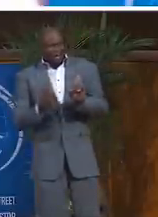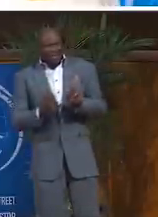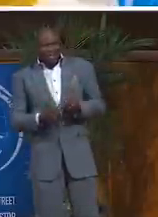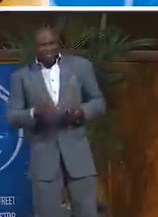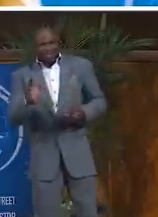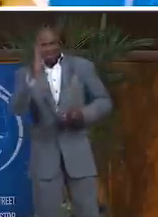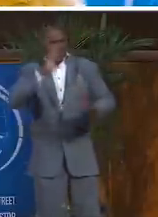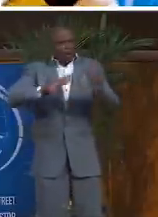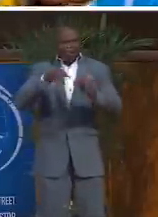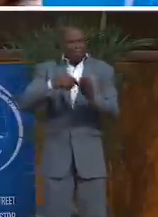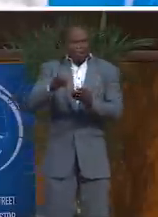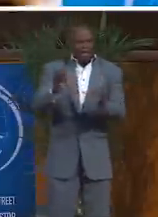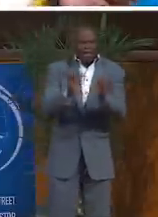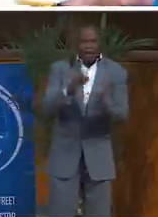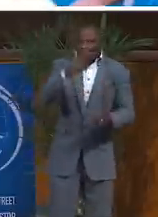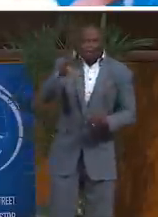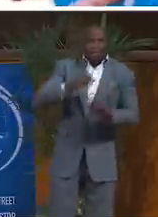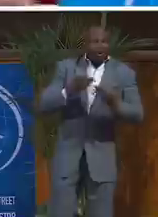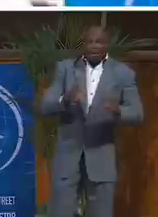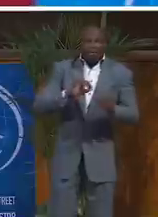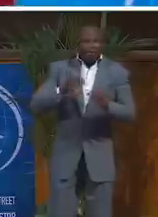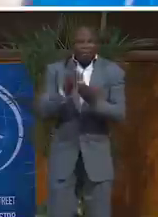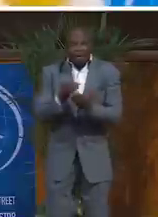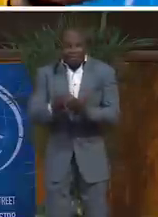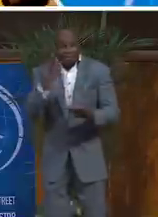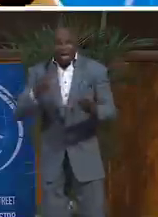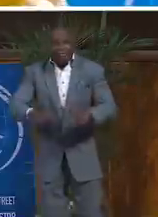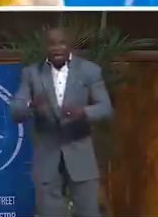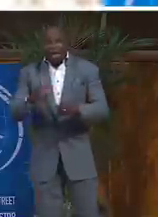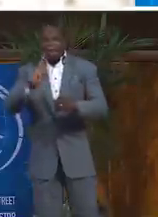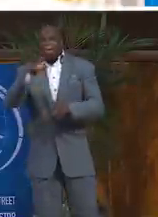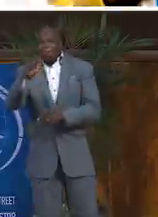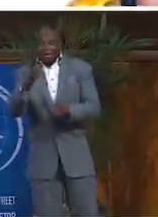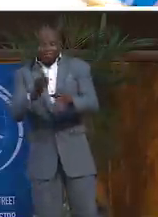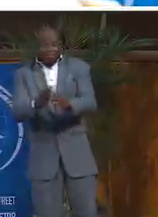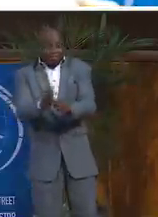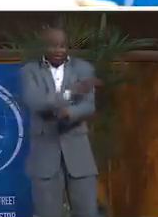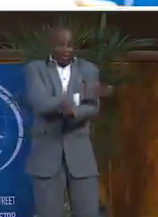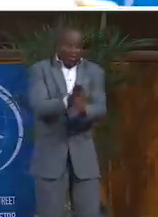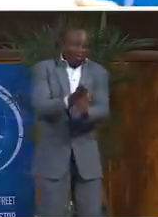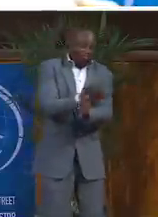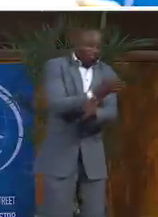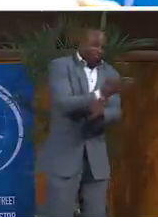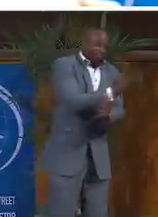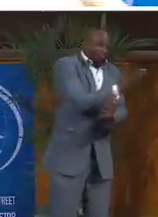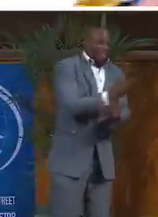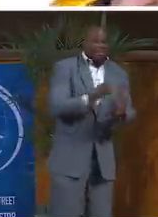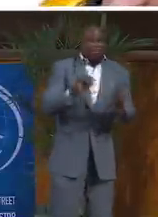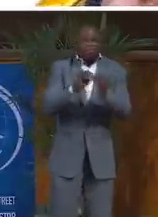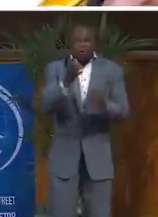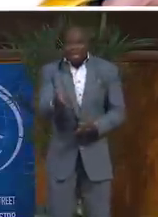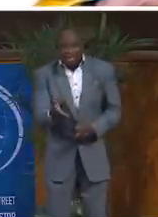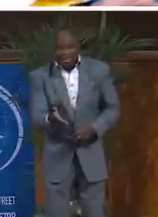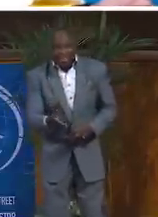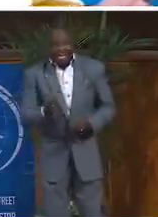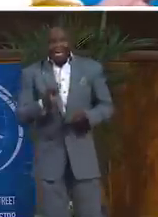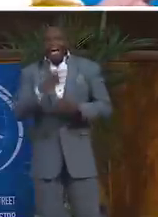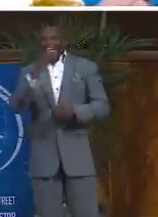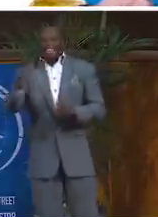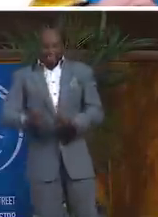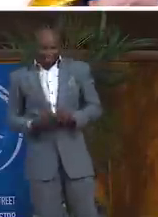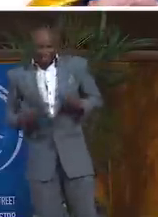don't got to worry about me paying you because you know it ain't going to happen. But erases whatever came before it. And is